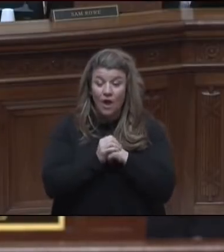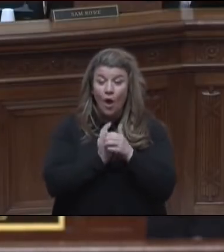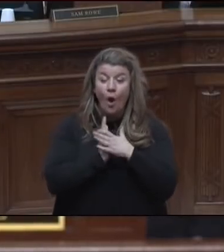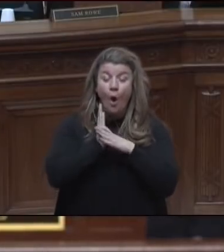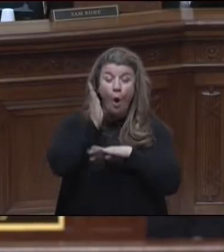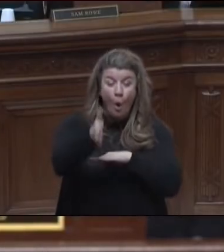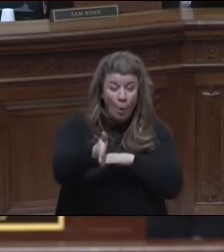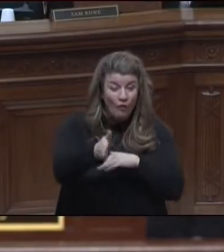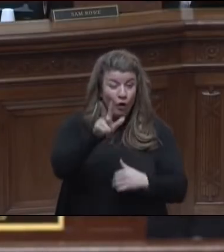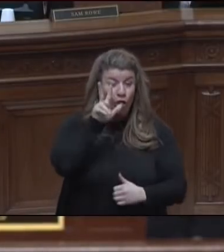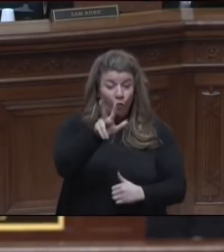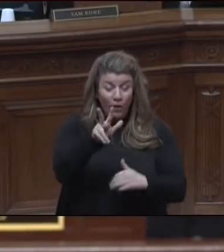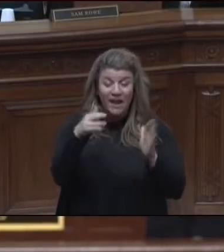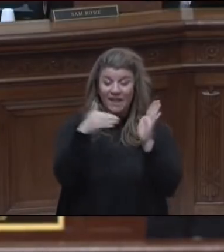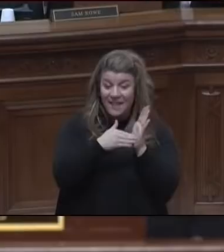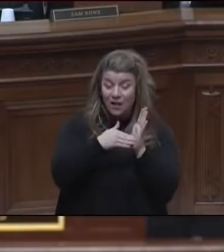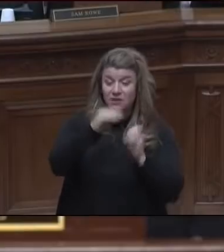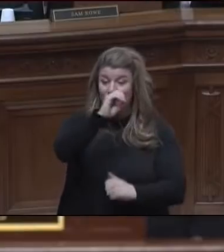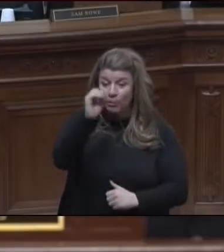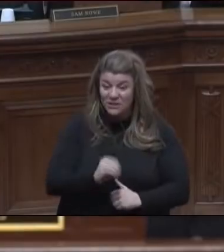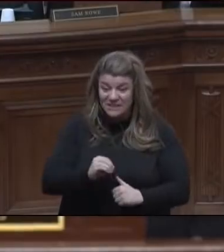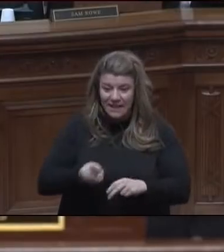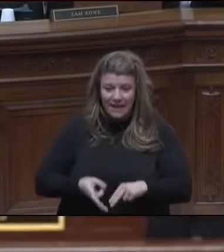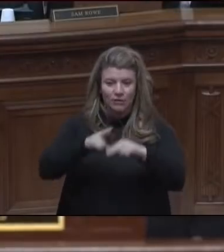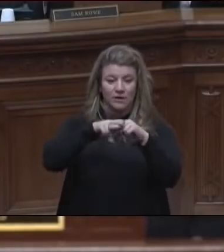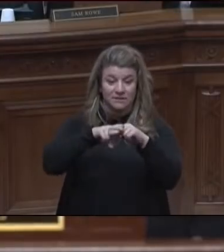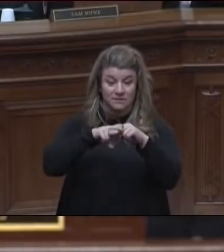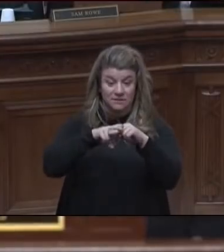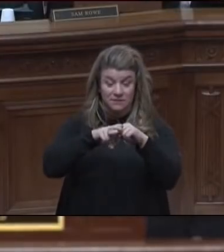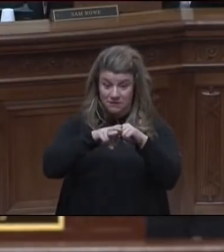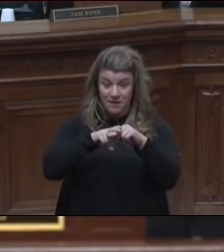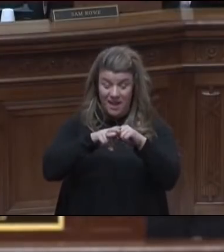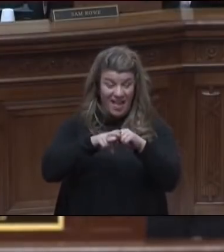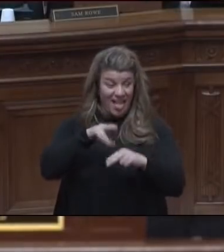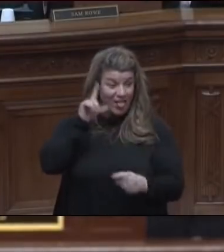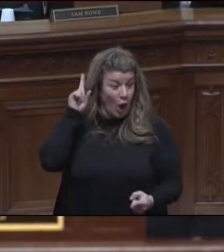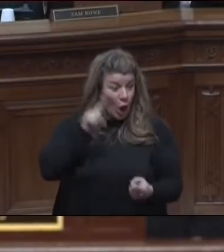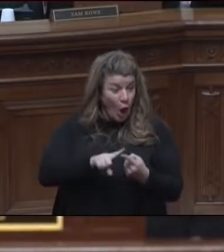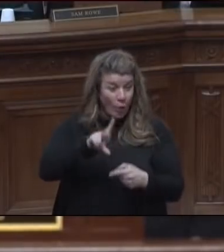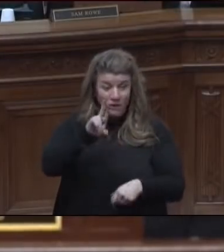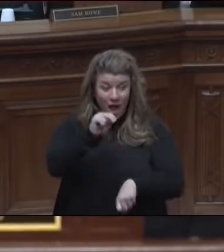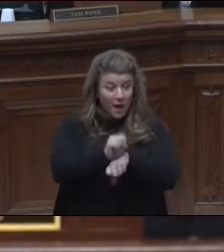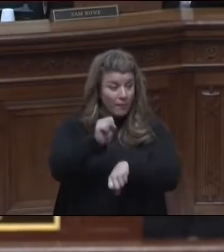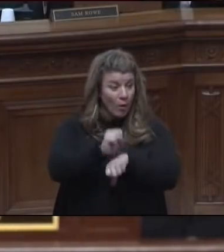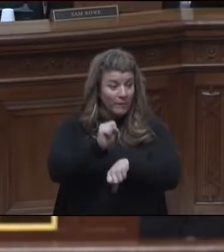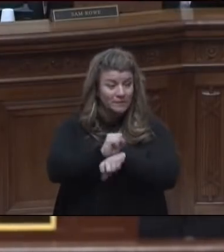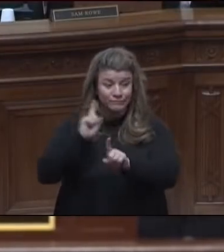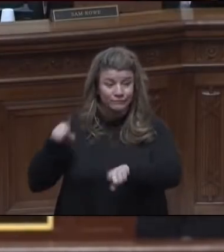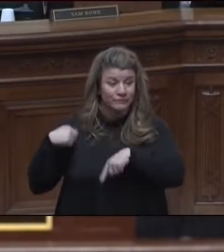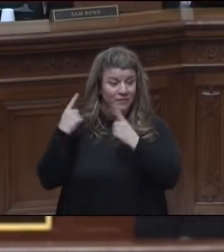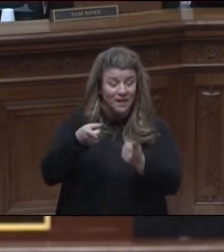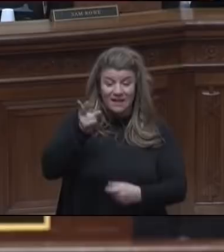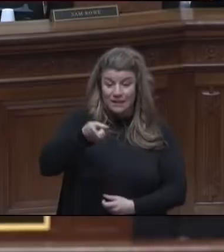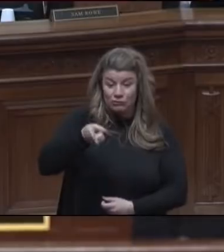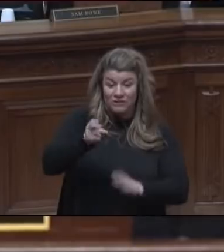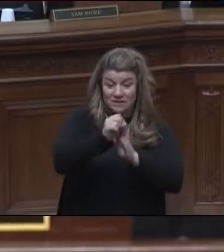Over a 3,000% increase, the lowest unemployment in the history of our state